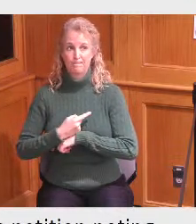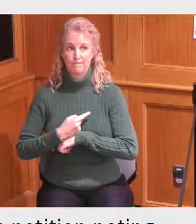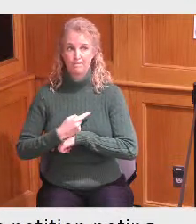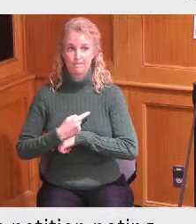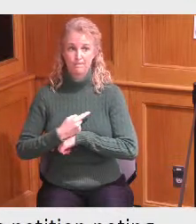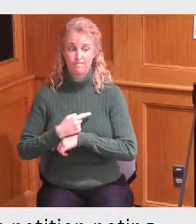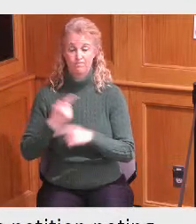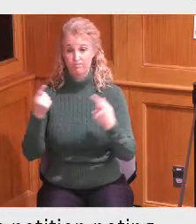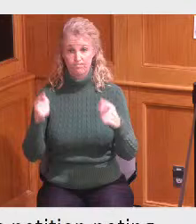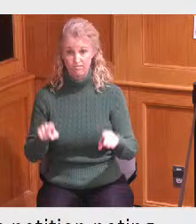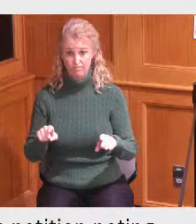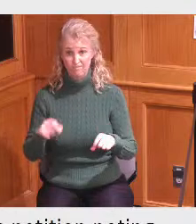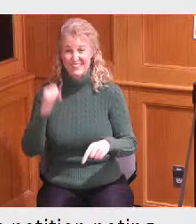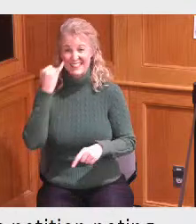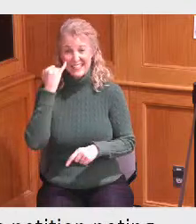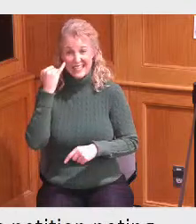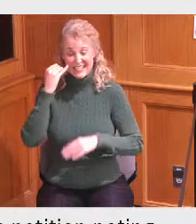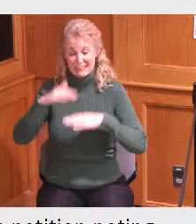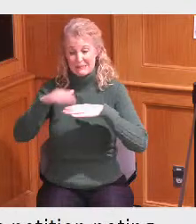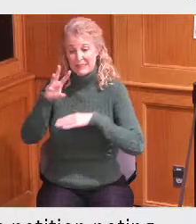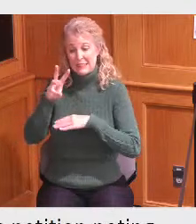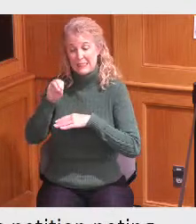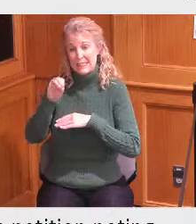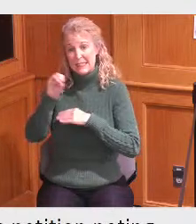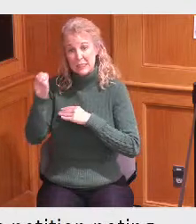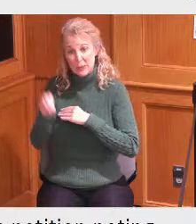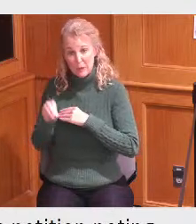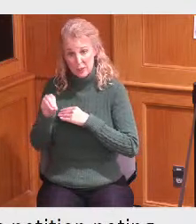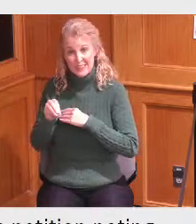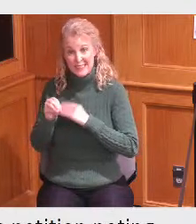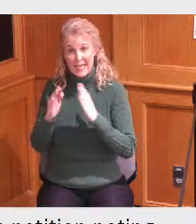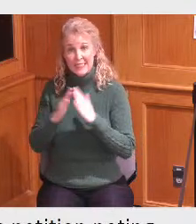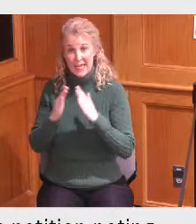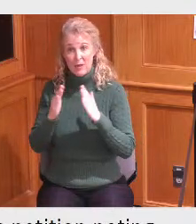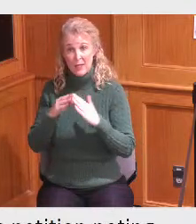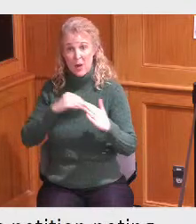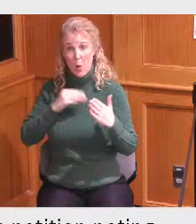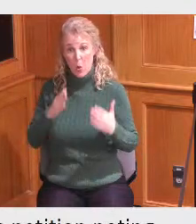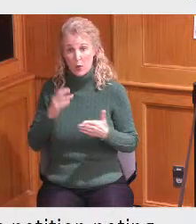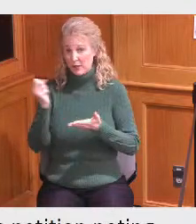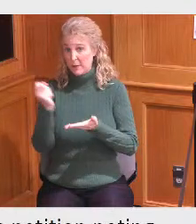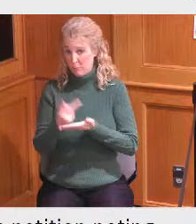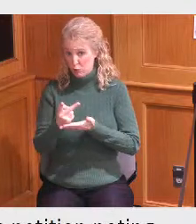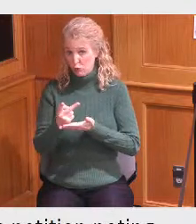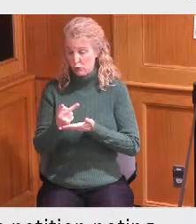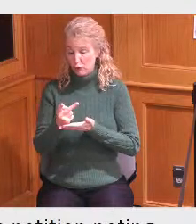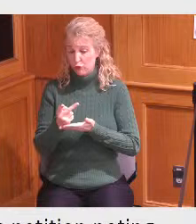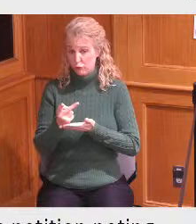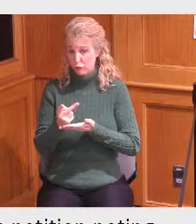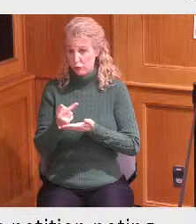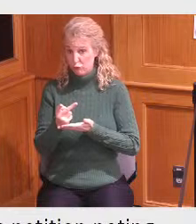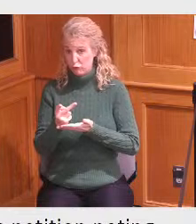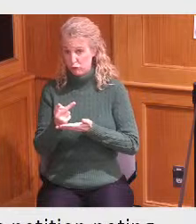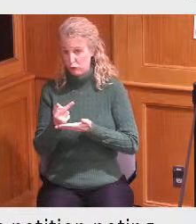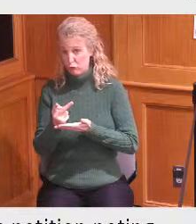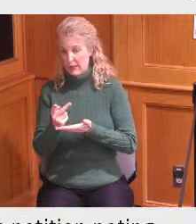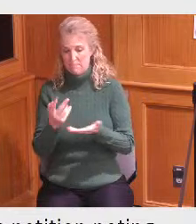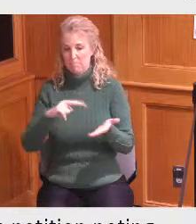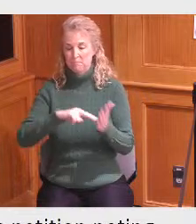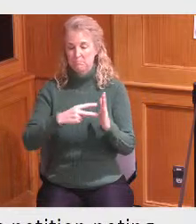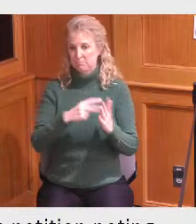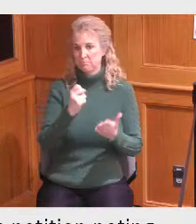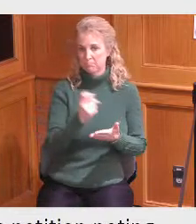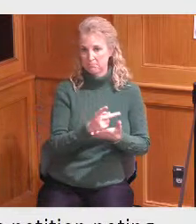the way it would work, if we get 60% of the front footage of downtown property owners approving the petition, it would be approved.